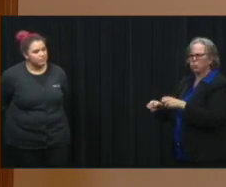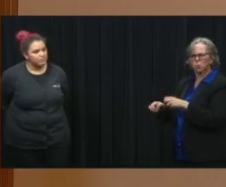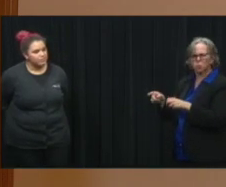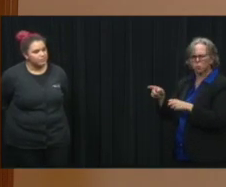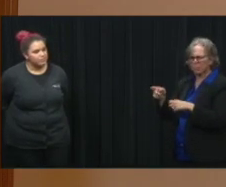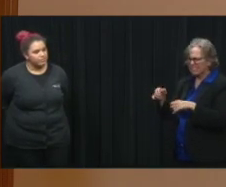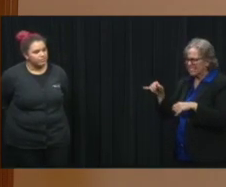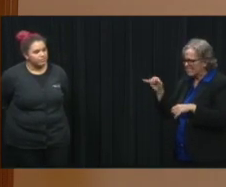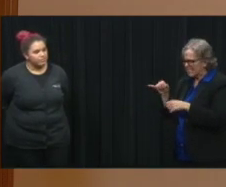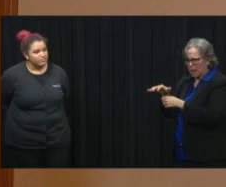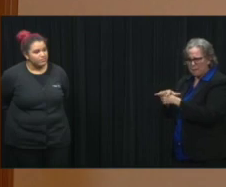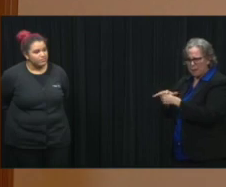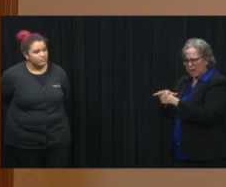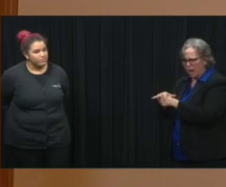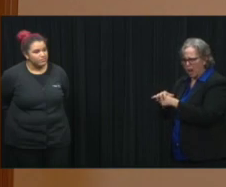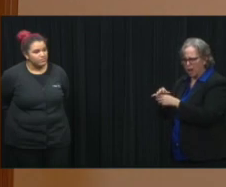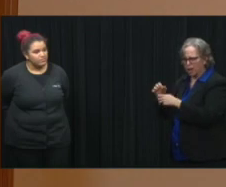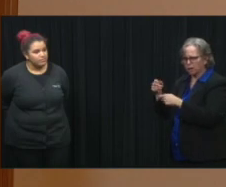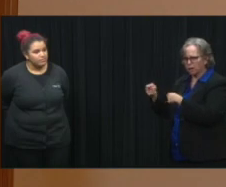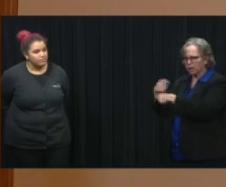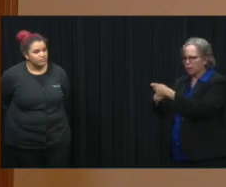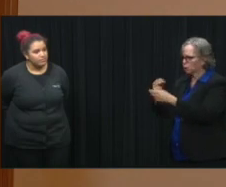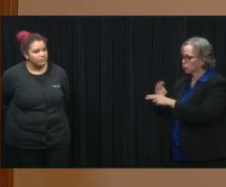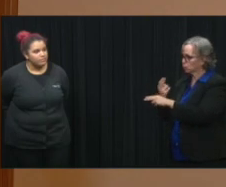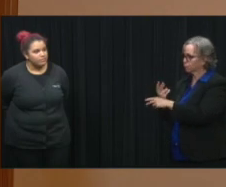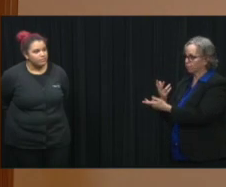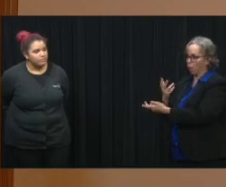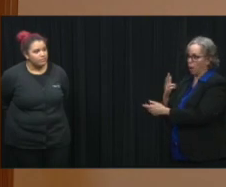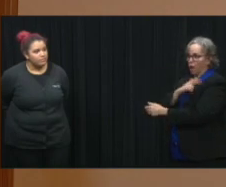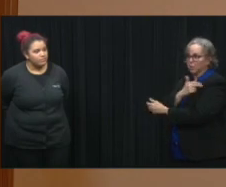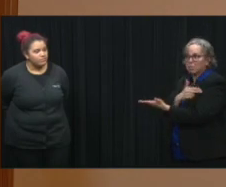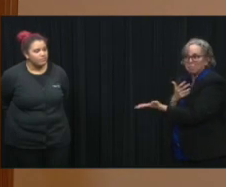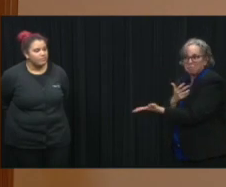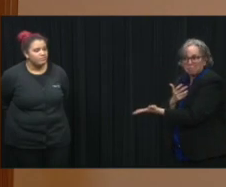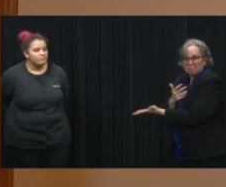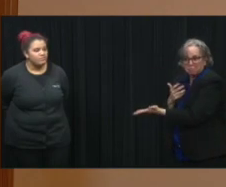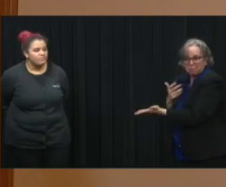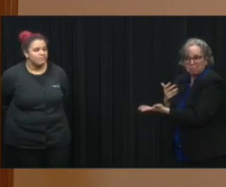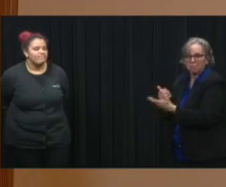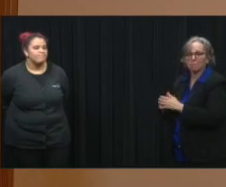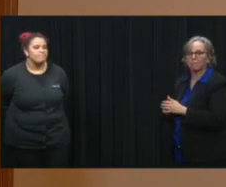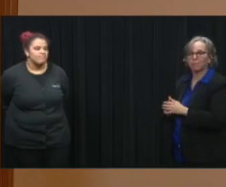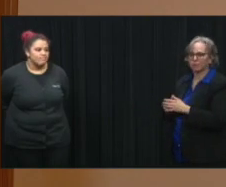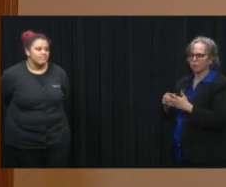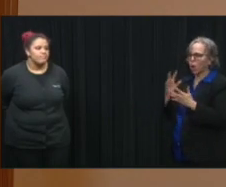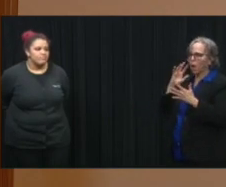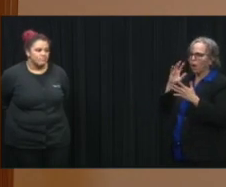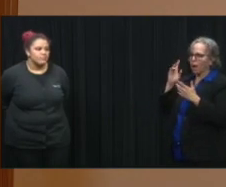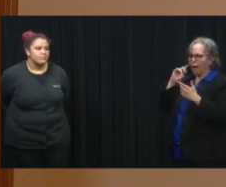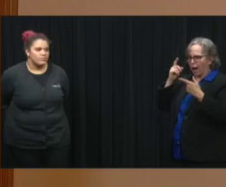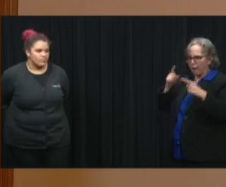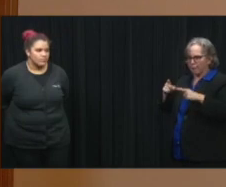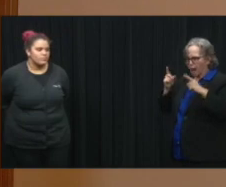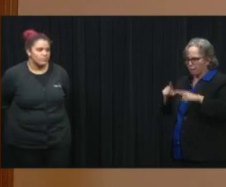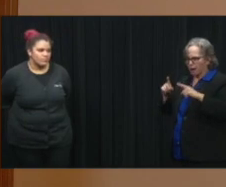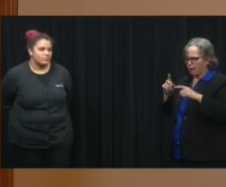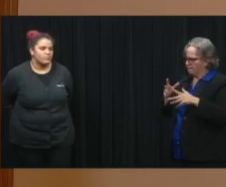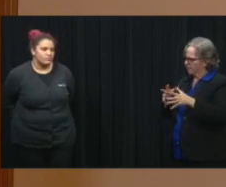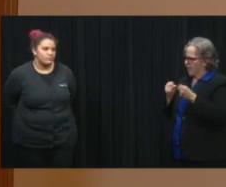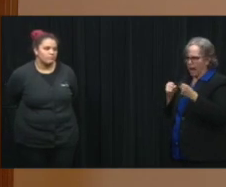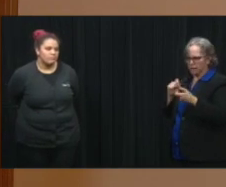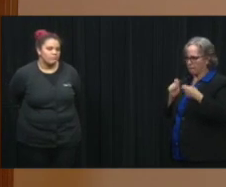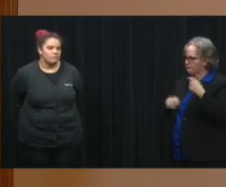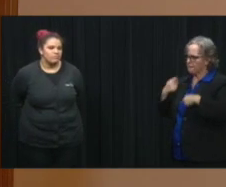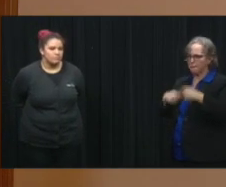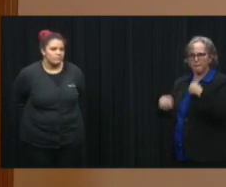house, hospital patients. So all of this has happened in such rapid fire. I feel we've been fortunate.